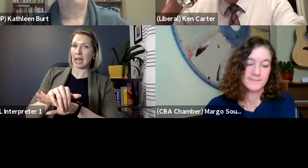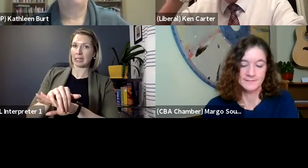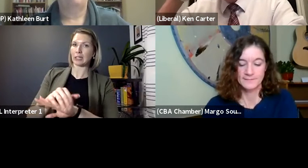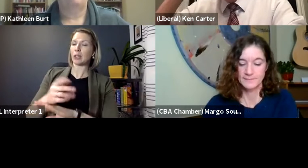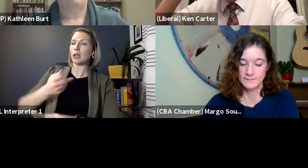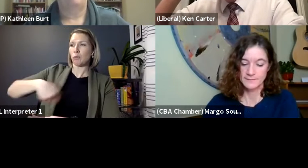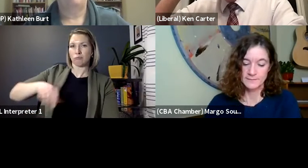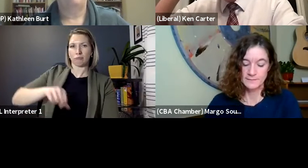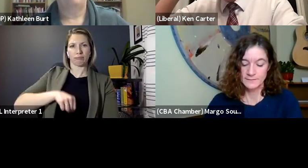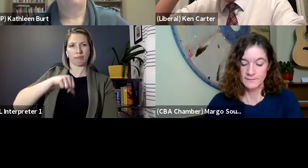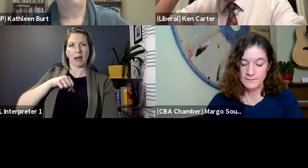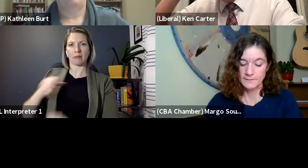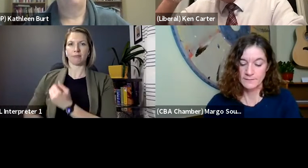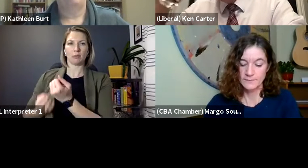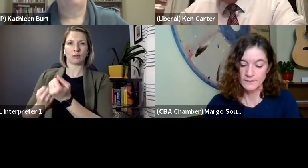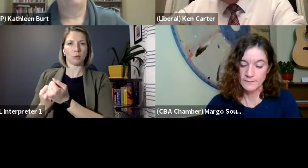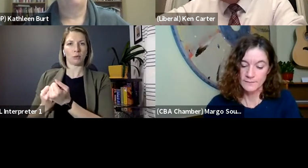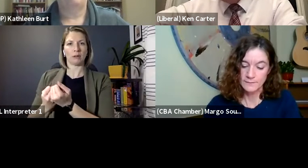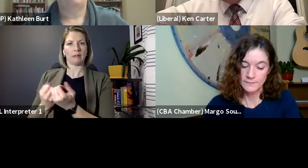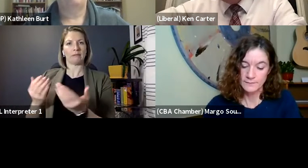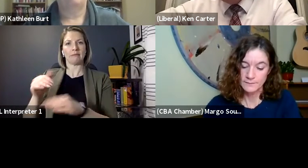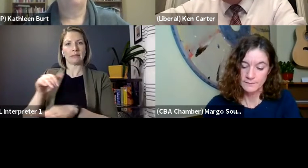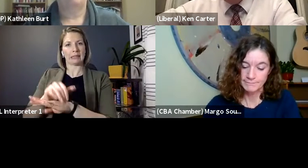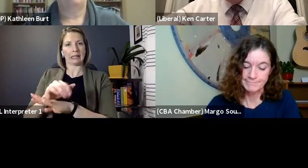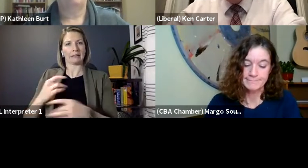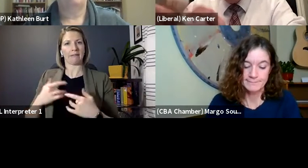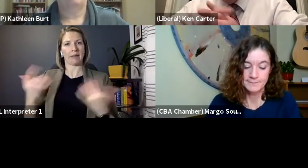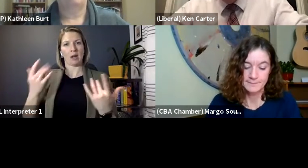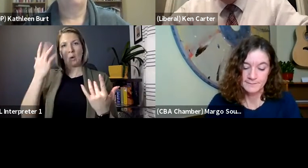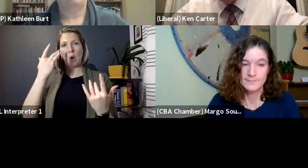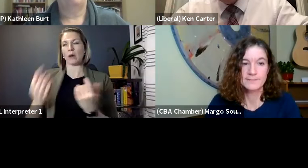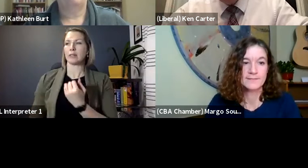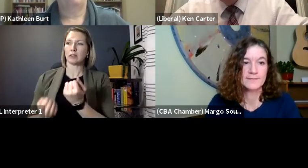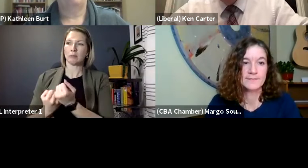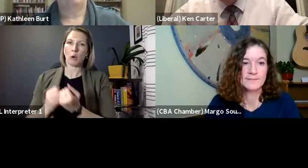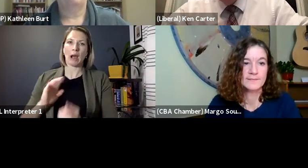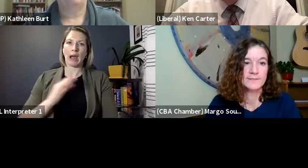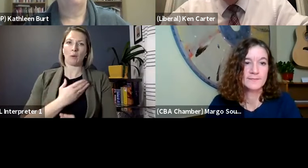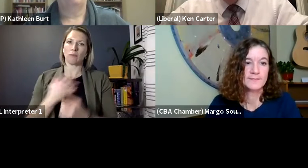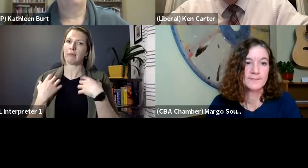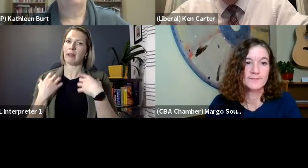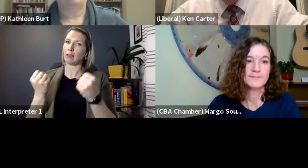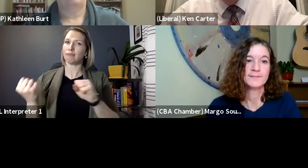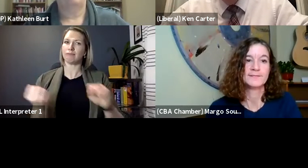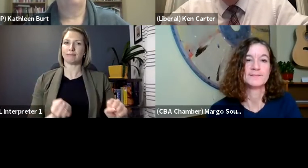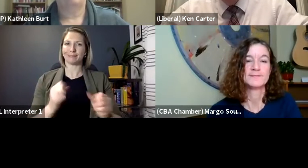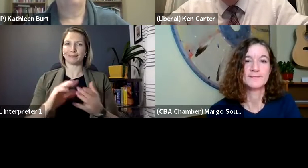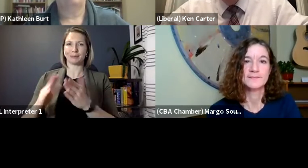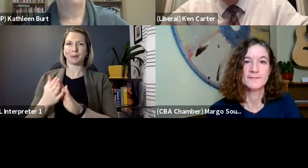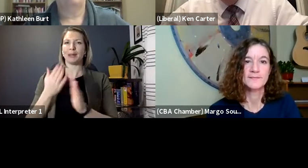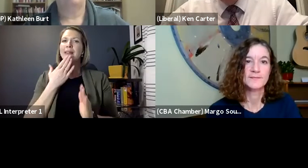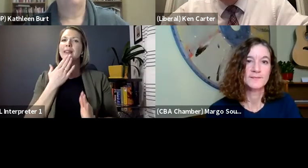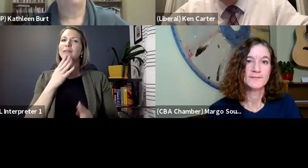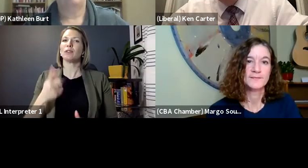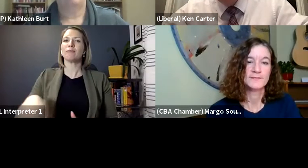co-sponsor this candidate event as a service to our community. And I thank you for joining in, and I thank everybody for participating.